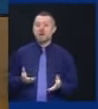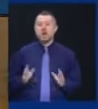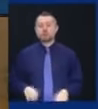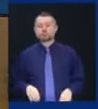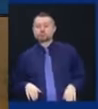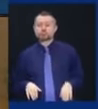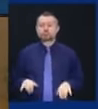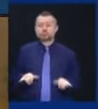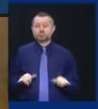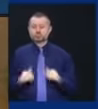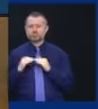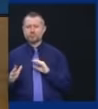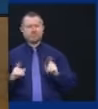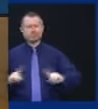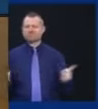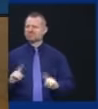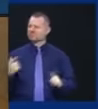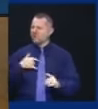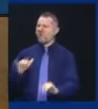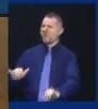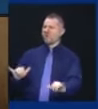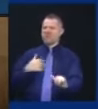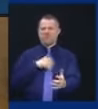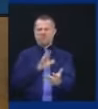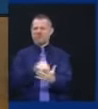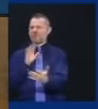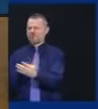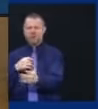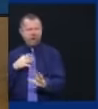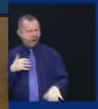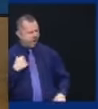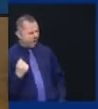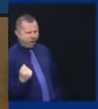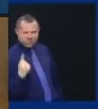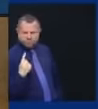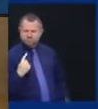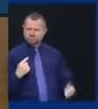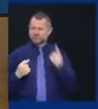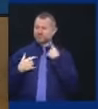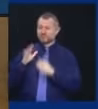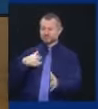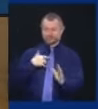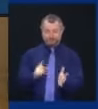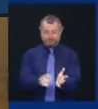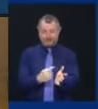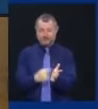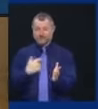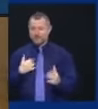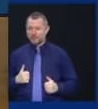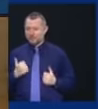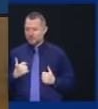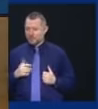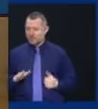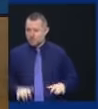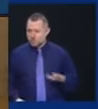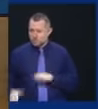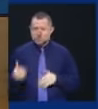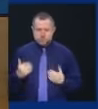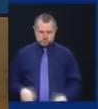we've changed, we've grown. Life sometimes will knock you on your rear end. Things will